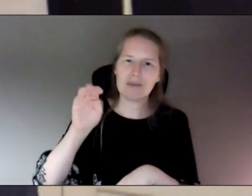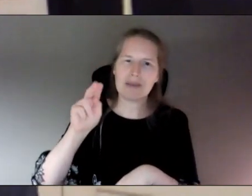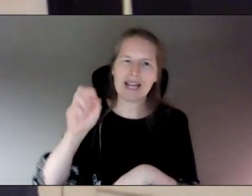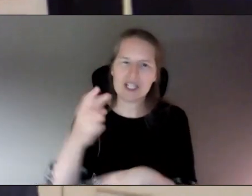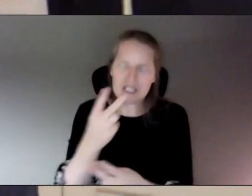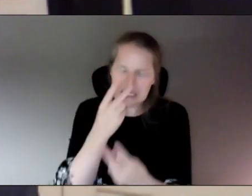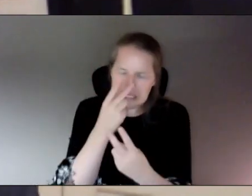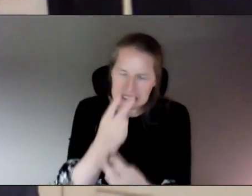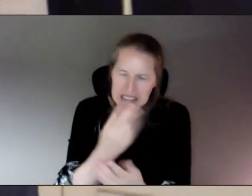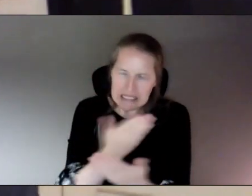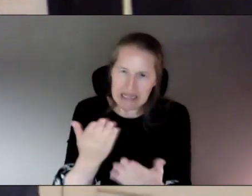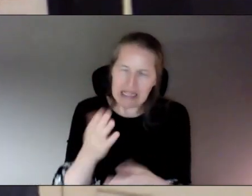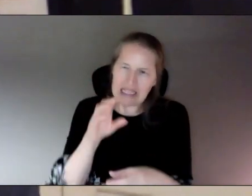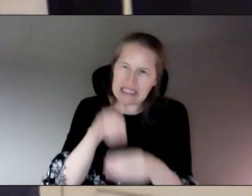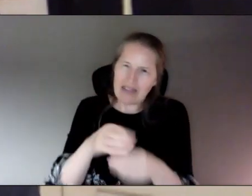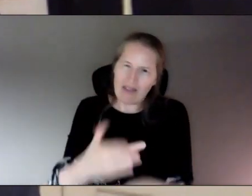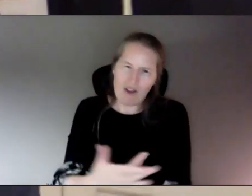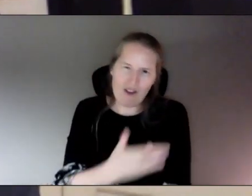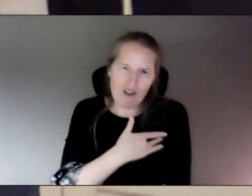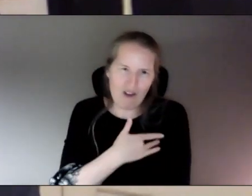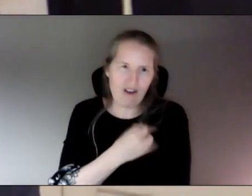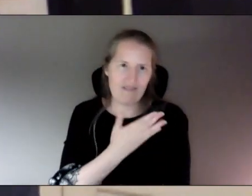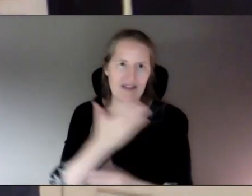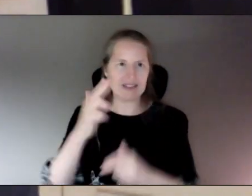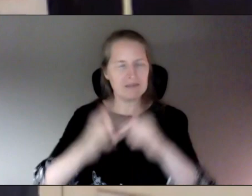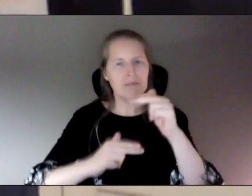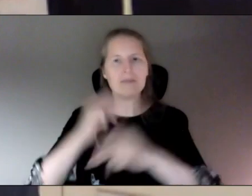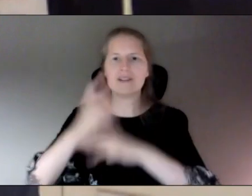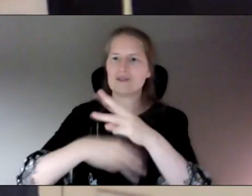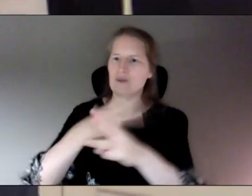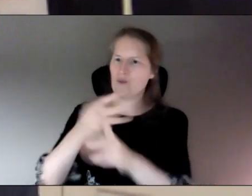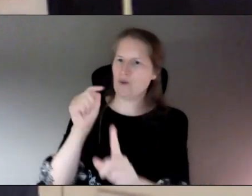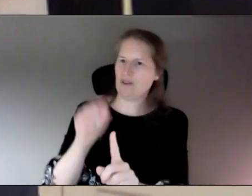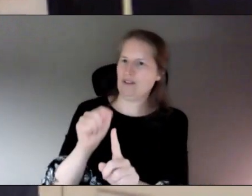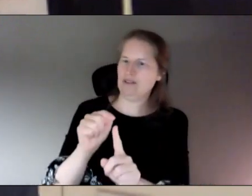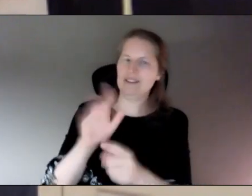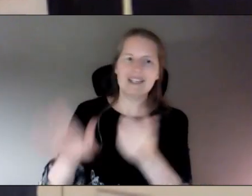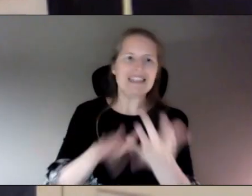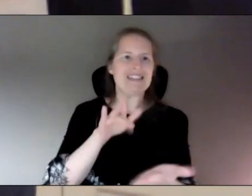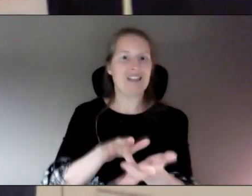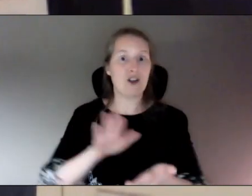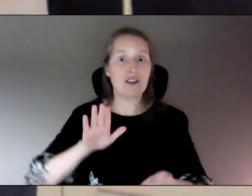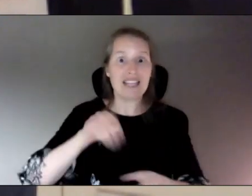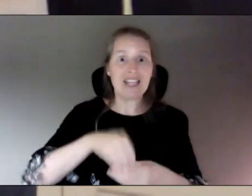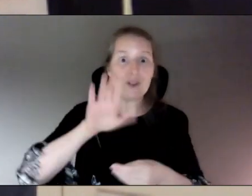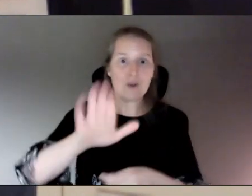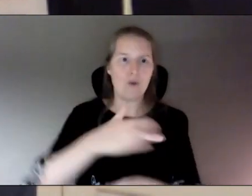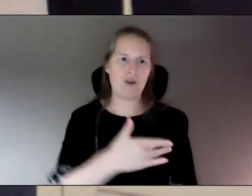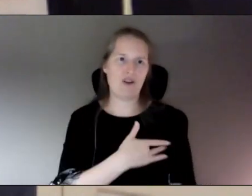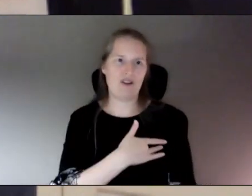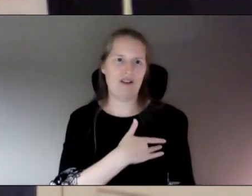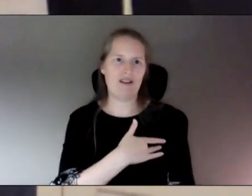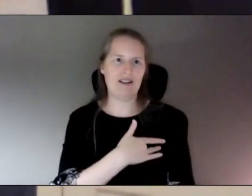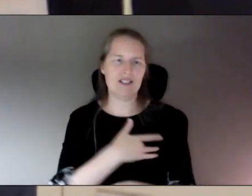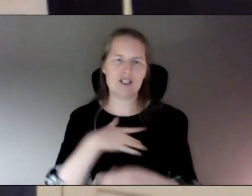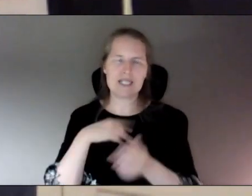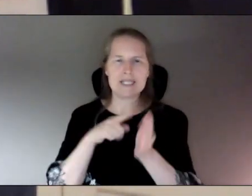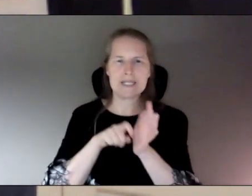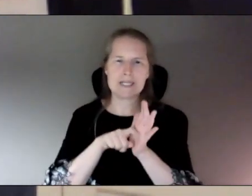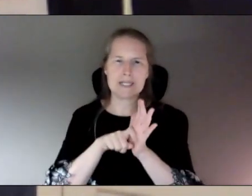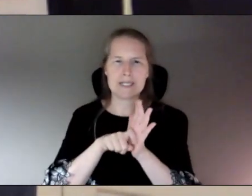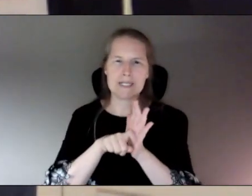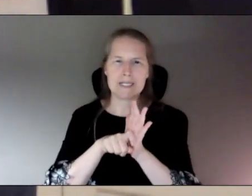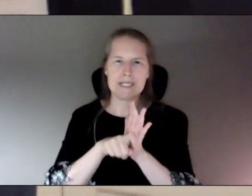heart of things, and she builds a world from there, at the very center of your heart. She burrows in there and makes you feel